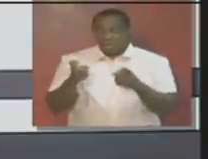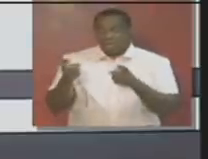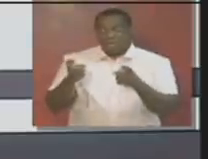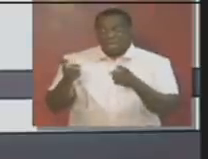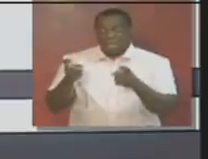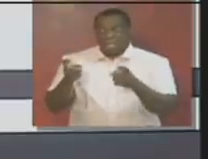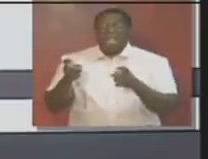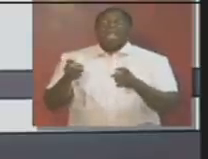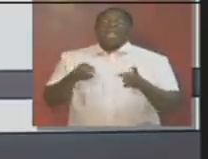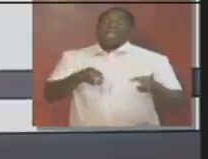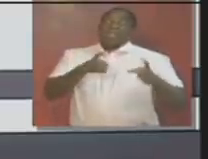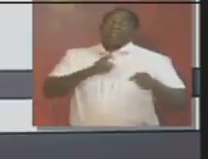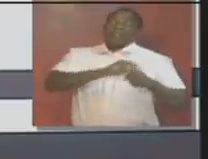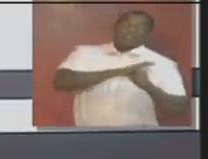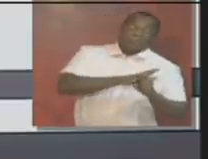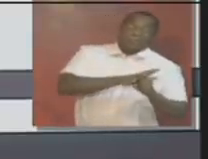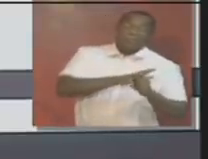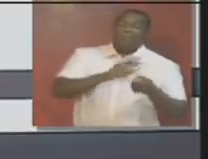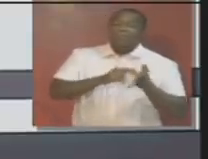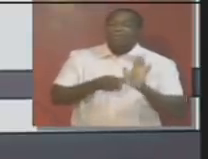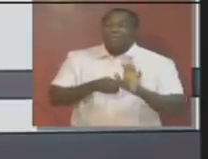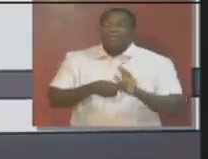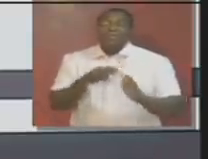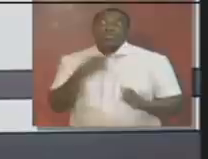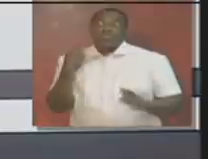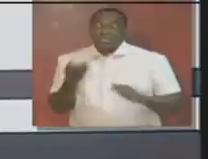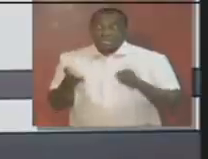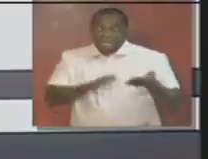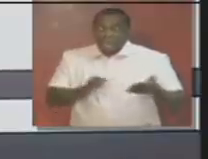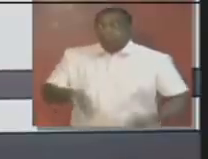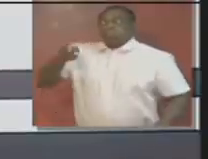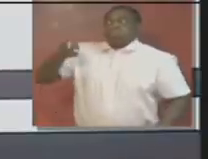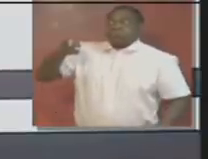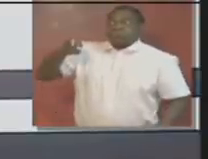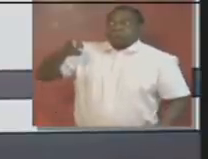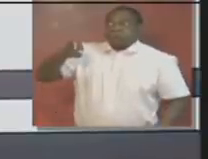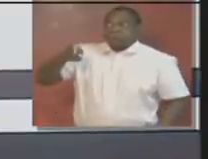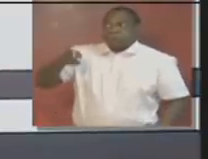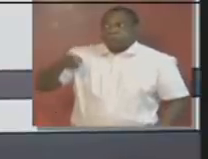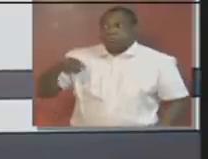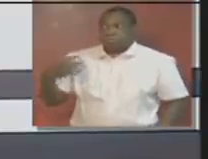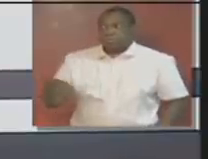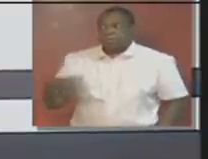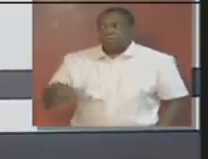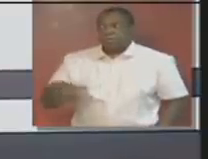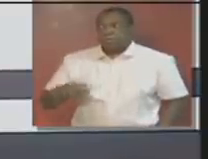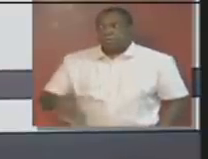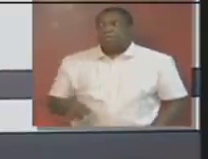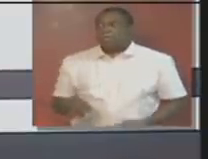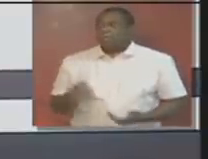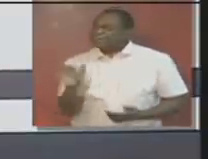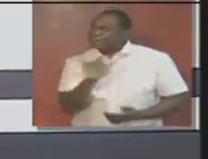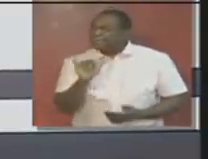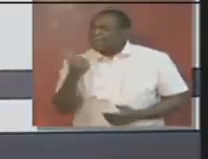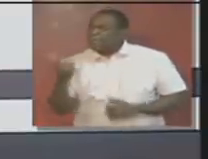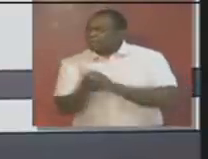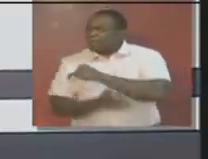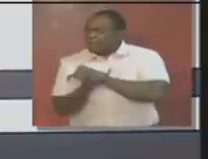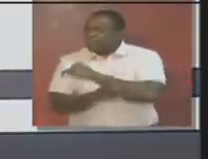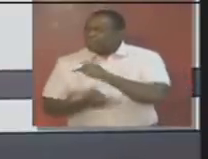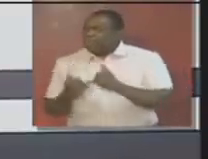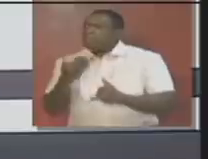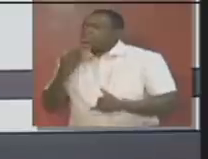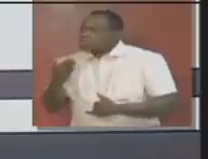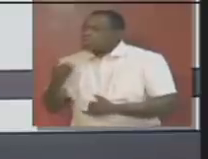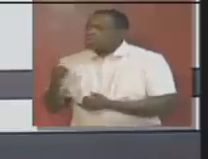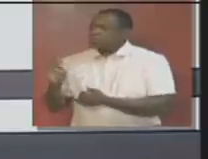figures which have been determined in large countries with good data collection and so on.